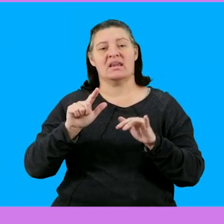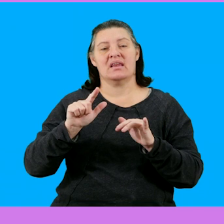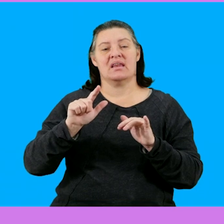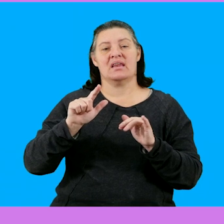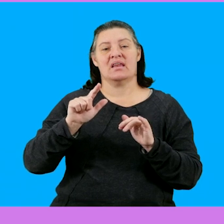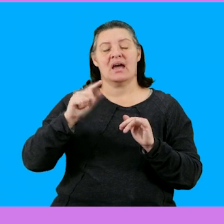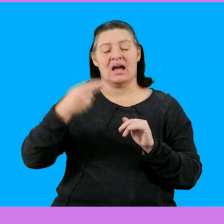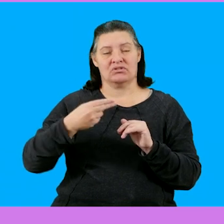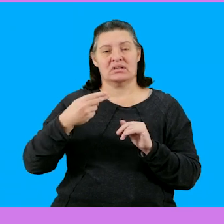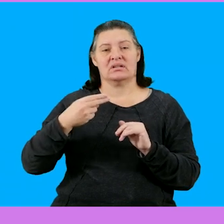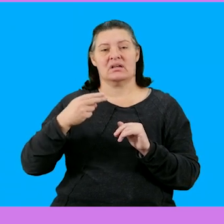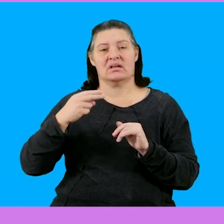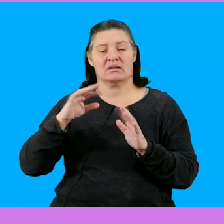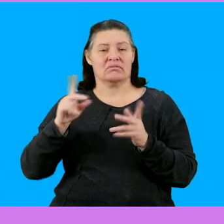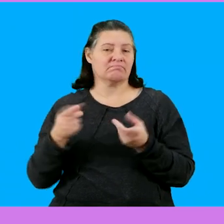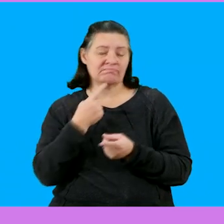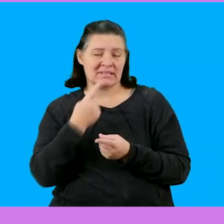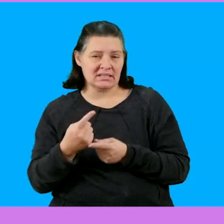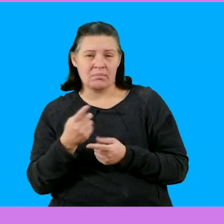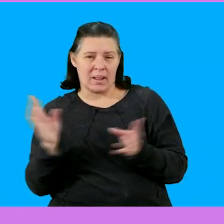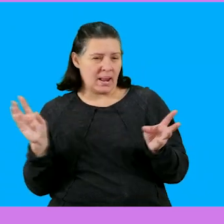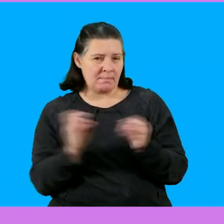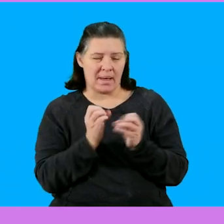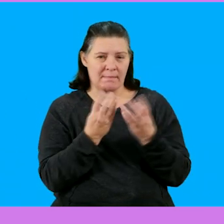11,797 rand 80 cents. So what will that give us?